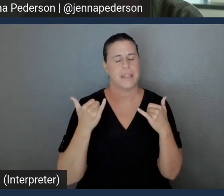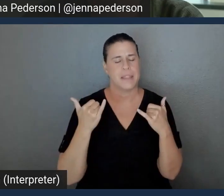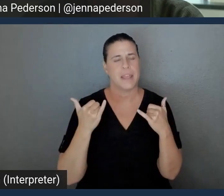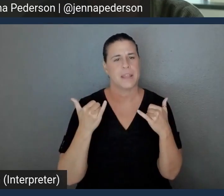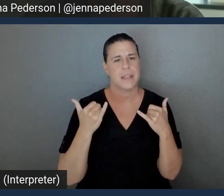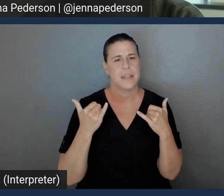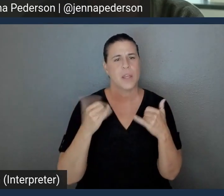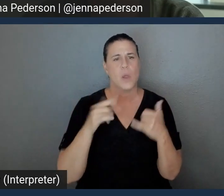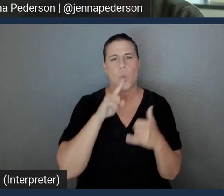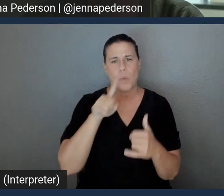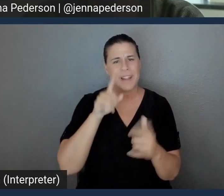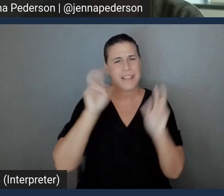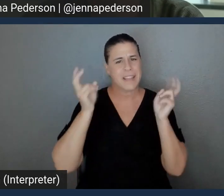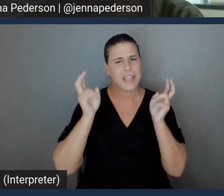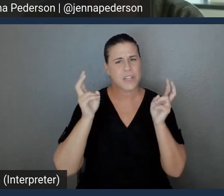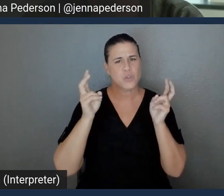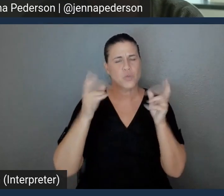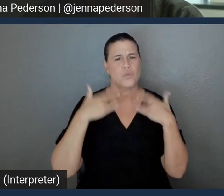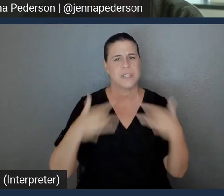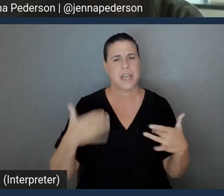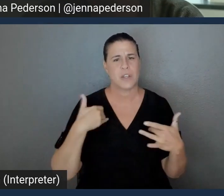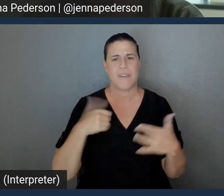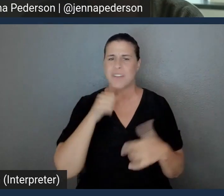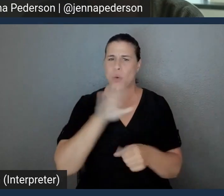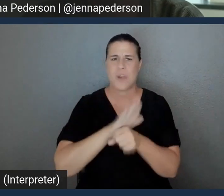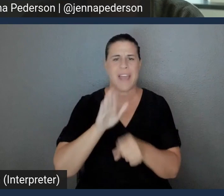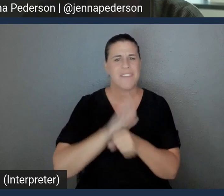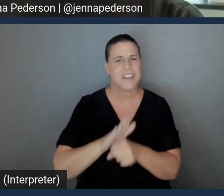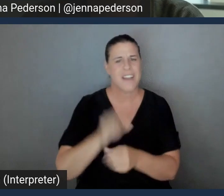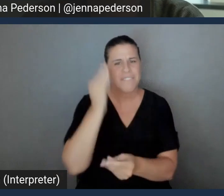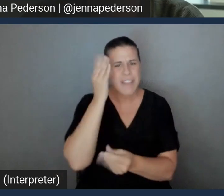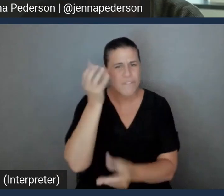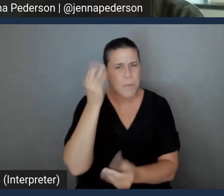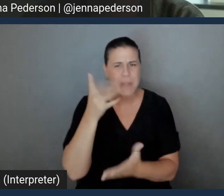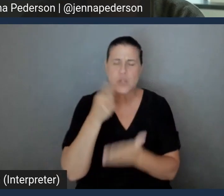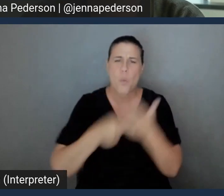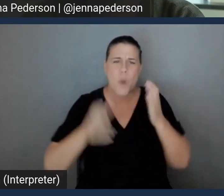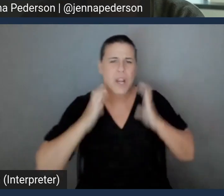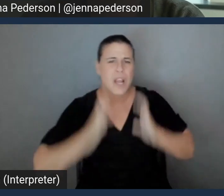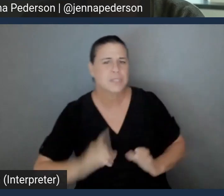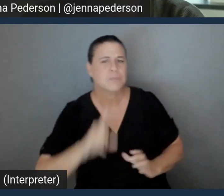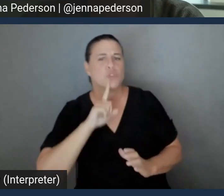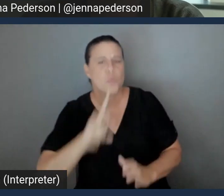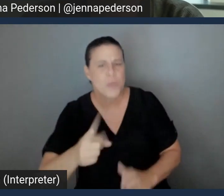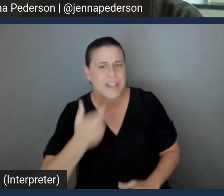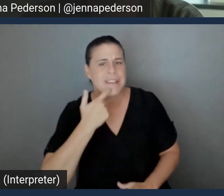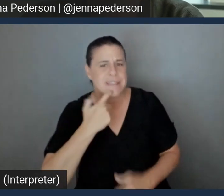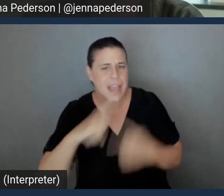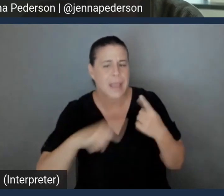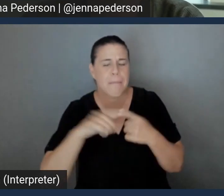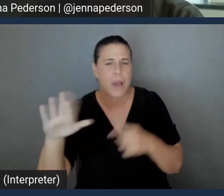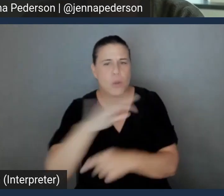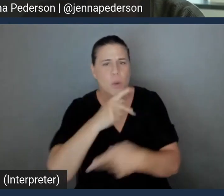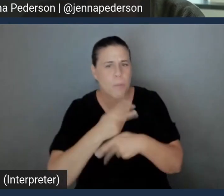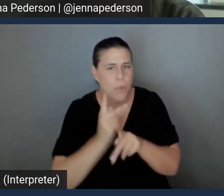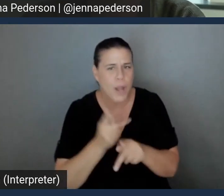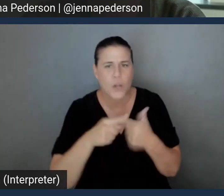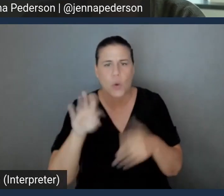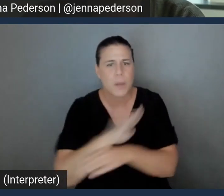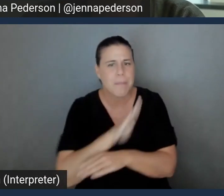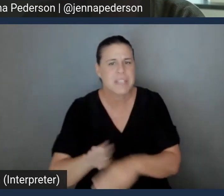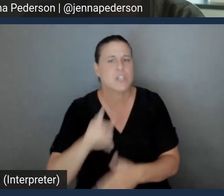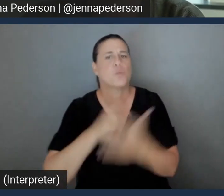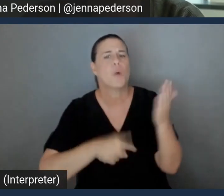the main issues that you run into is you don't have enough insights into what are customers really saying about your products or your business,